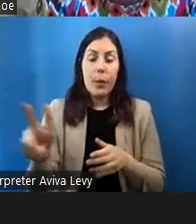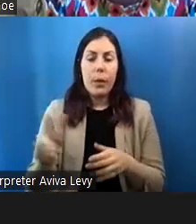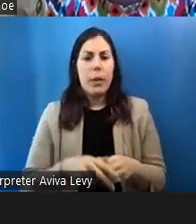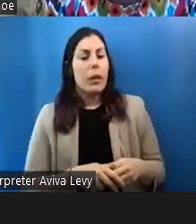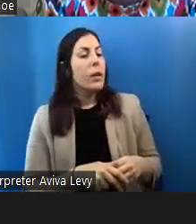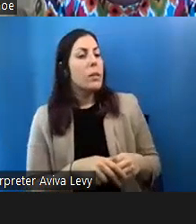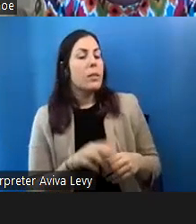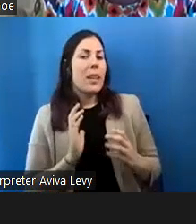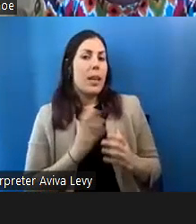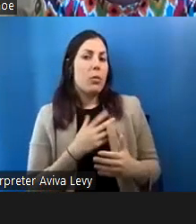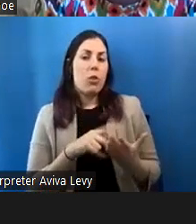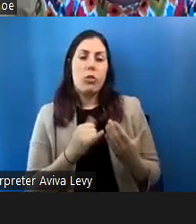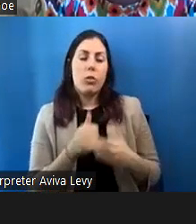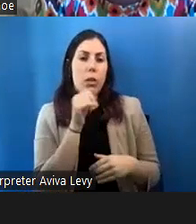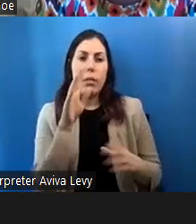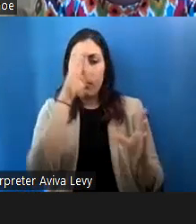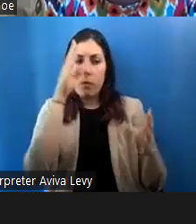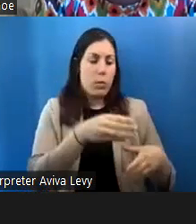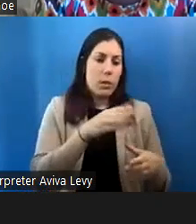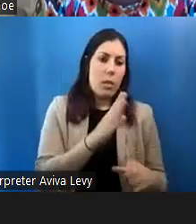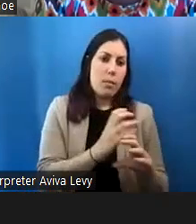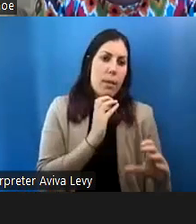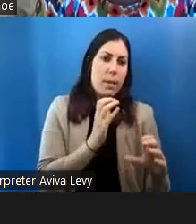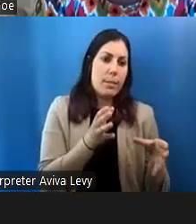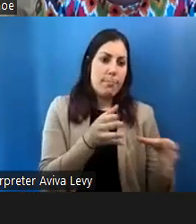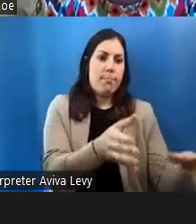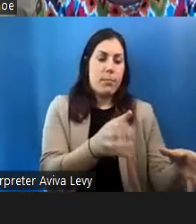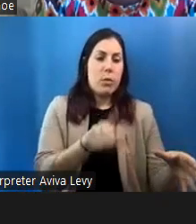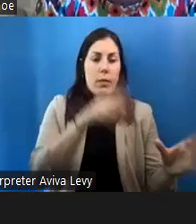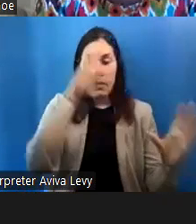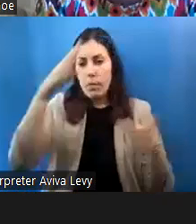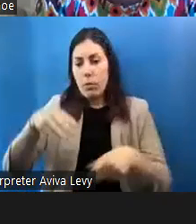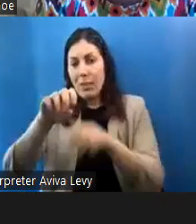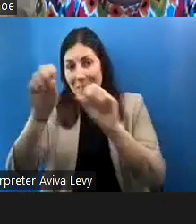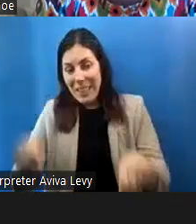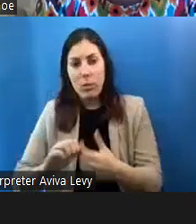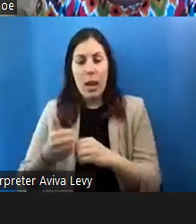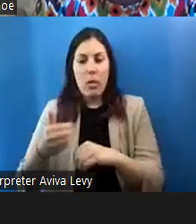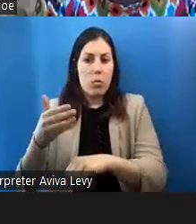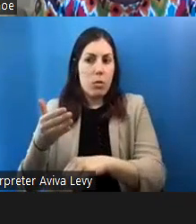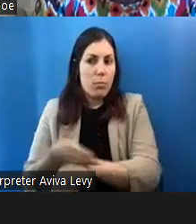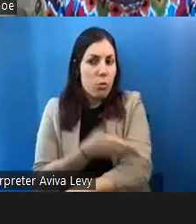to the busway. We're focused on the station and accessibility improvements to the station.